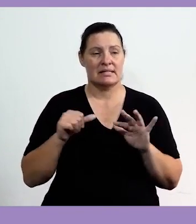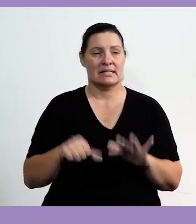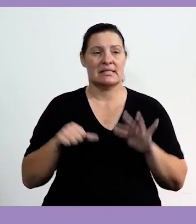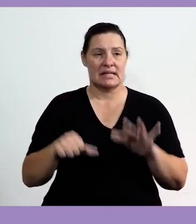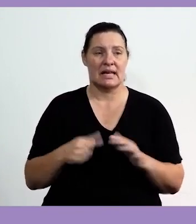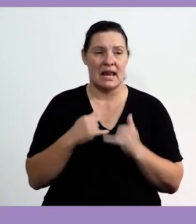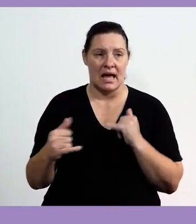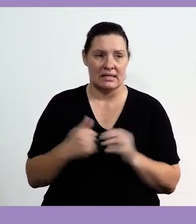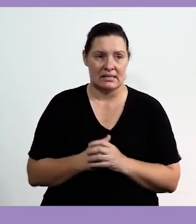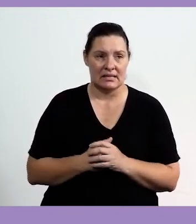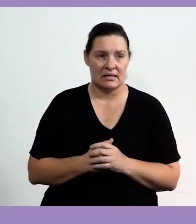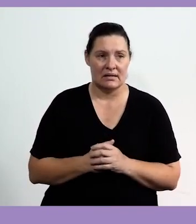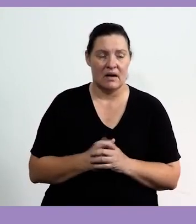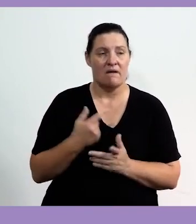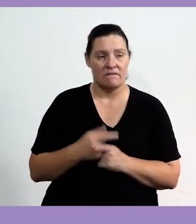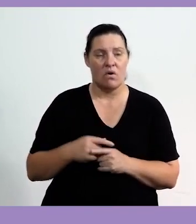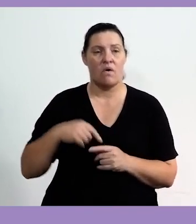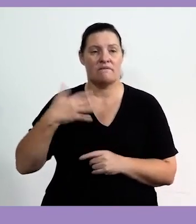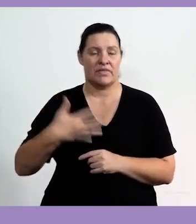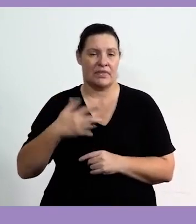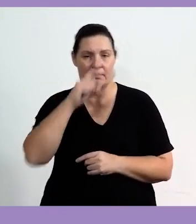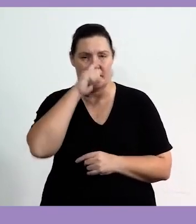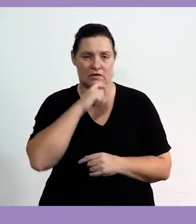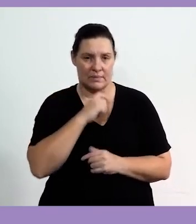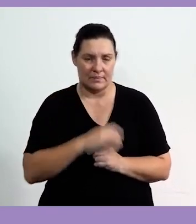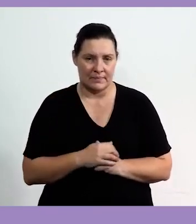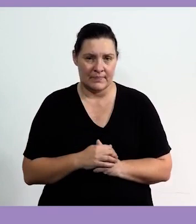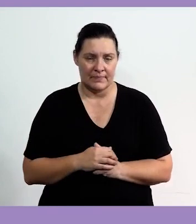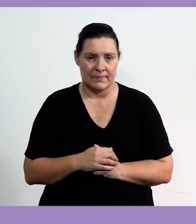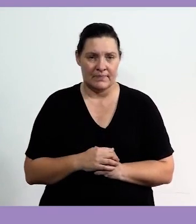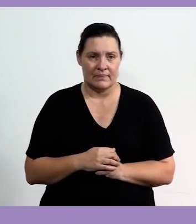have 16 lines for the 5th picture.